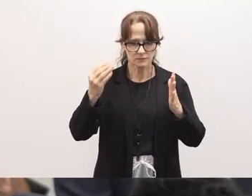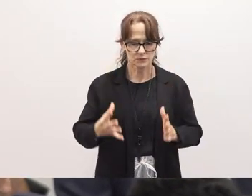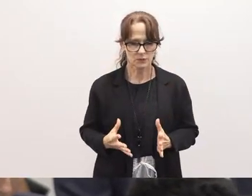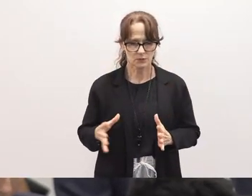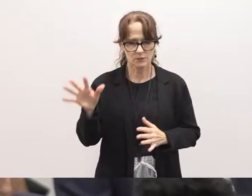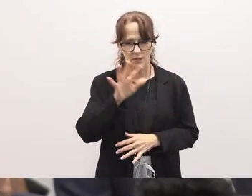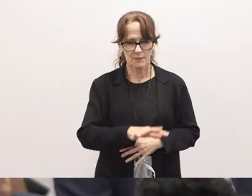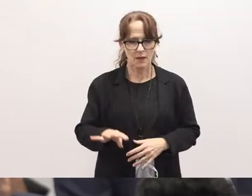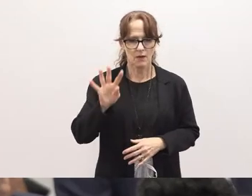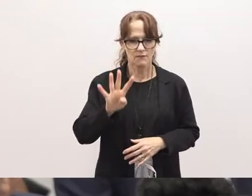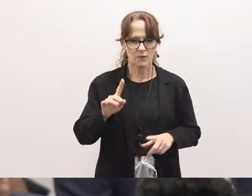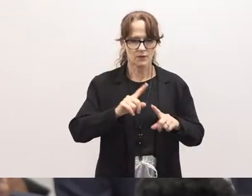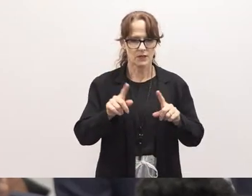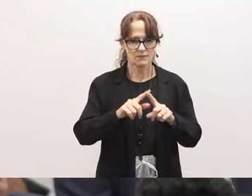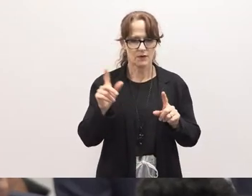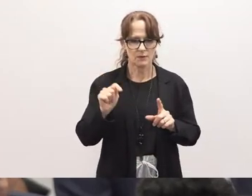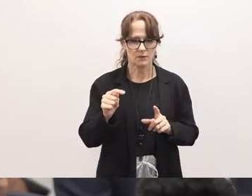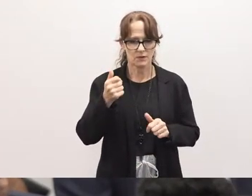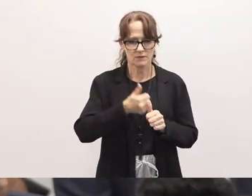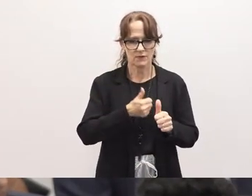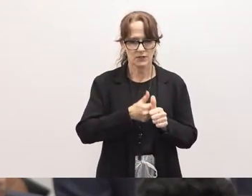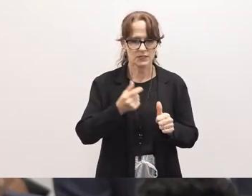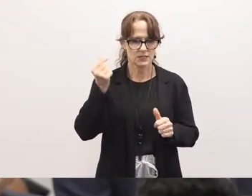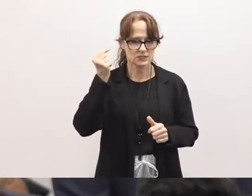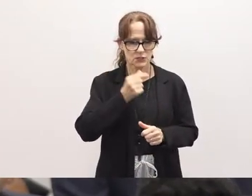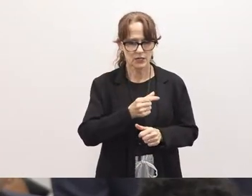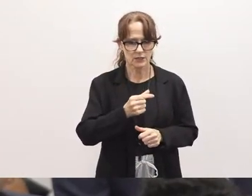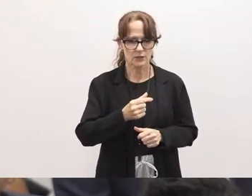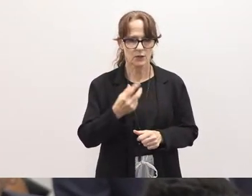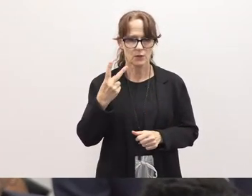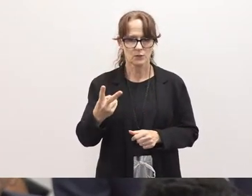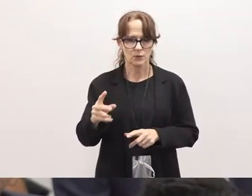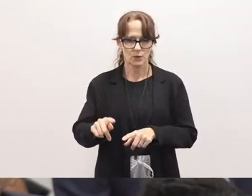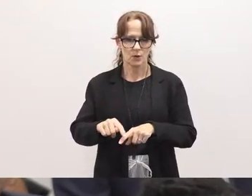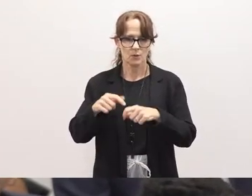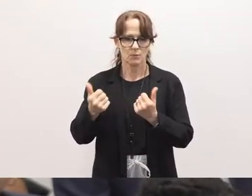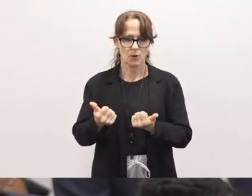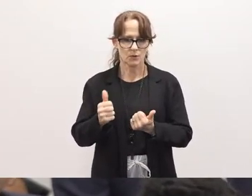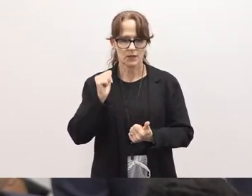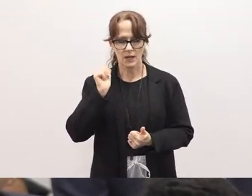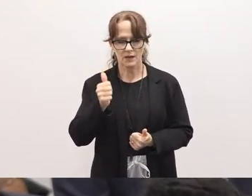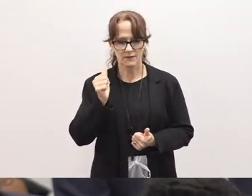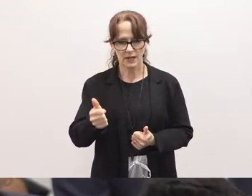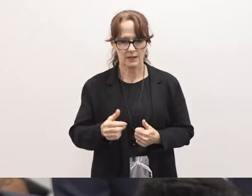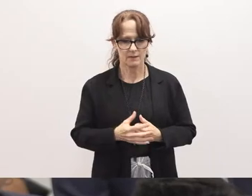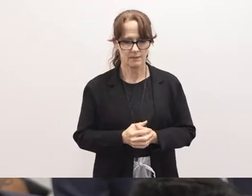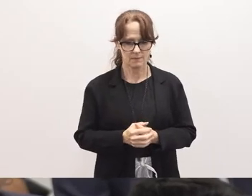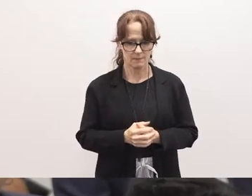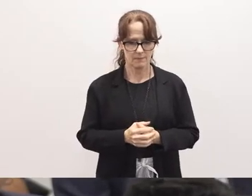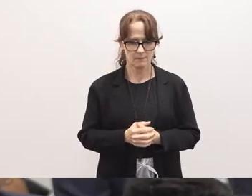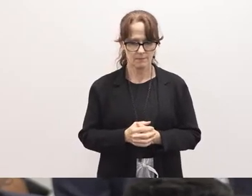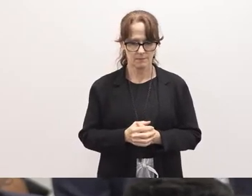around 4 different restrooms for each gender, with 2 of them being broken probably every day.